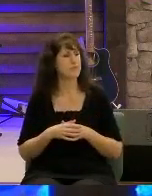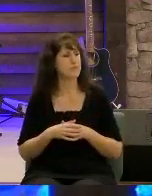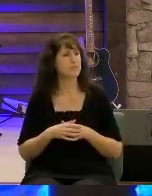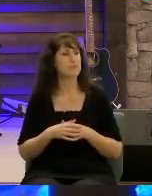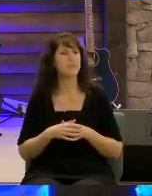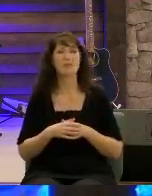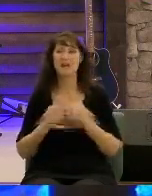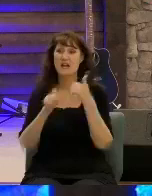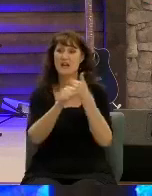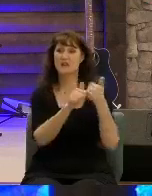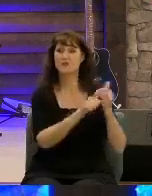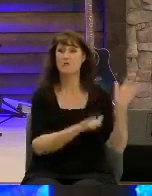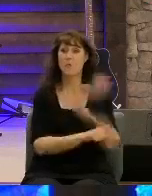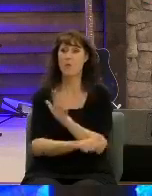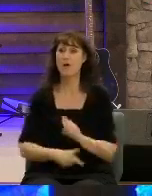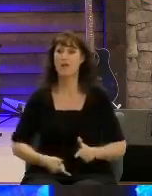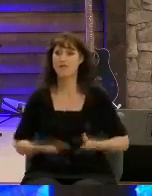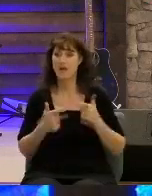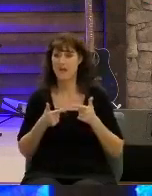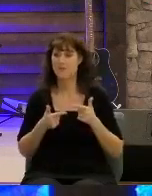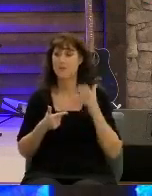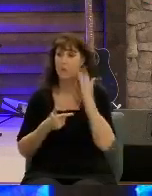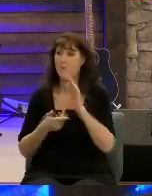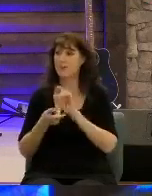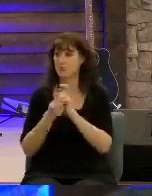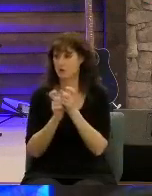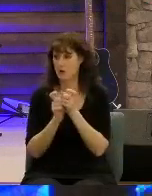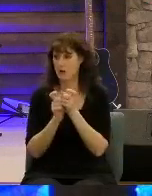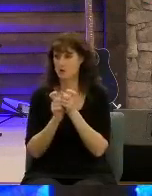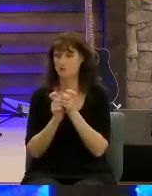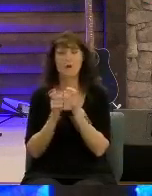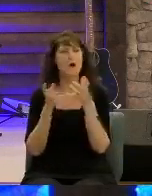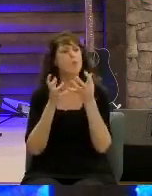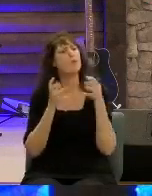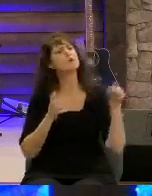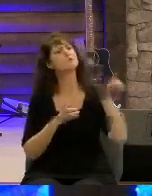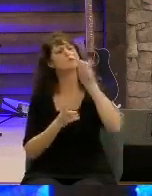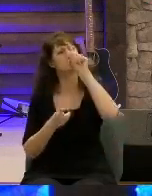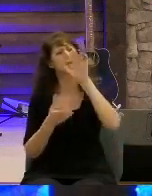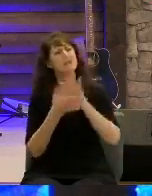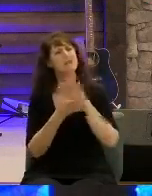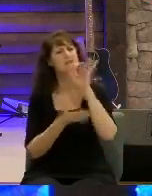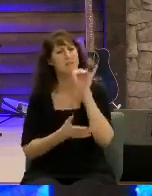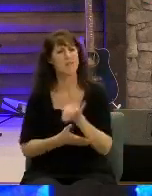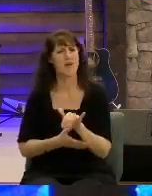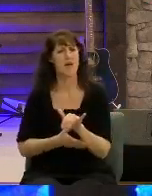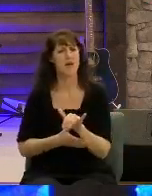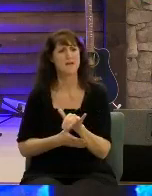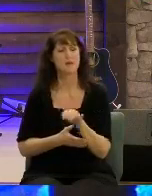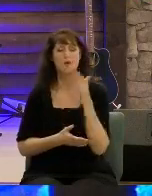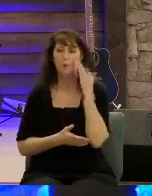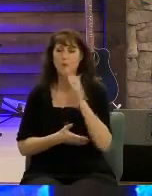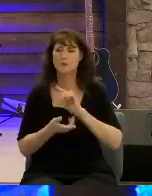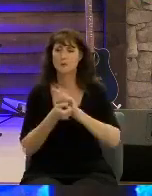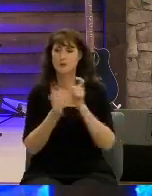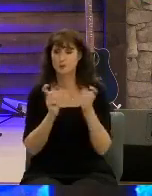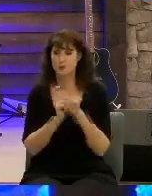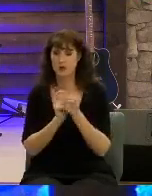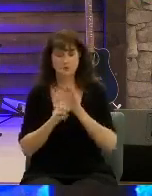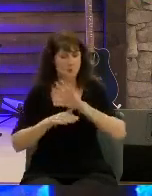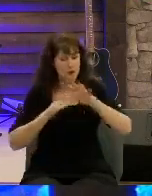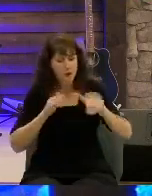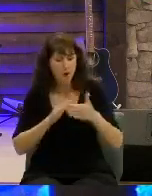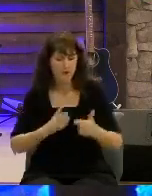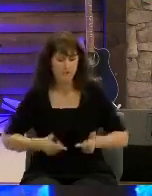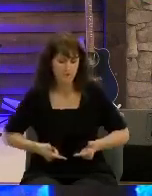that? There's going to be change. I want you to believe that, right? Change. That there's going to be change in all of our